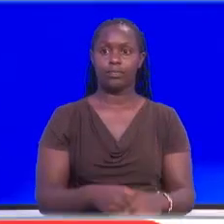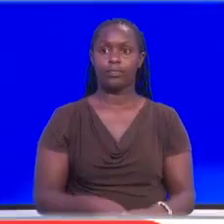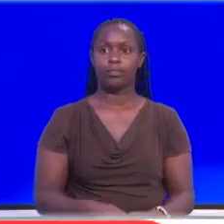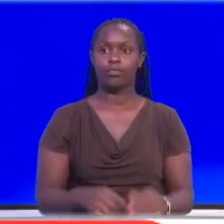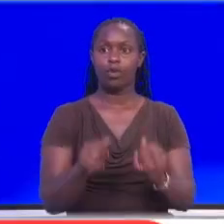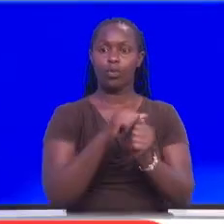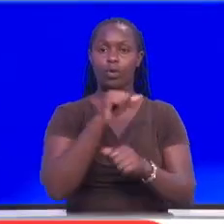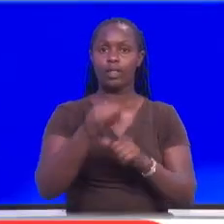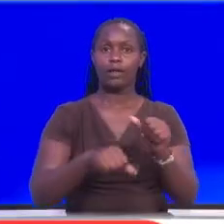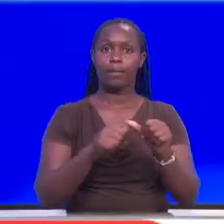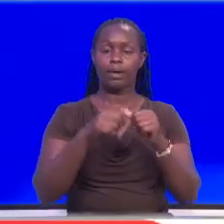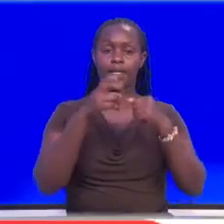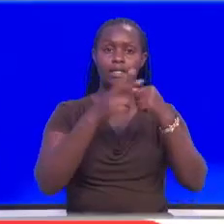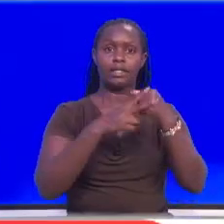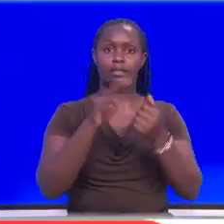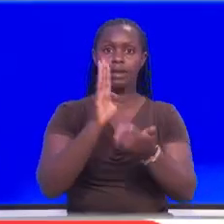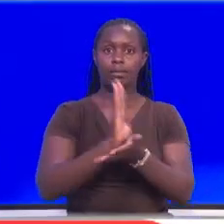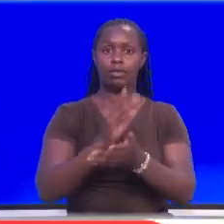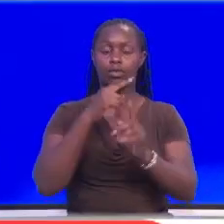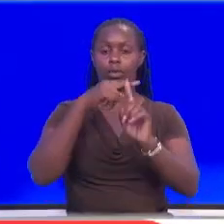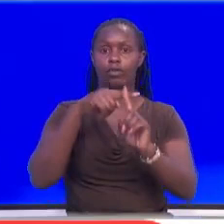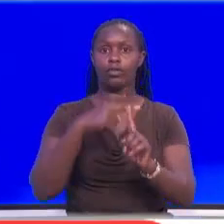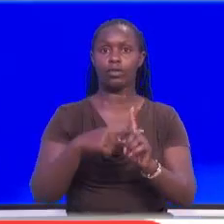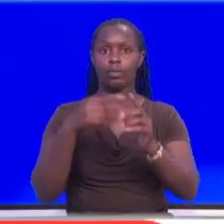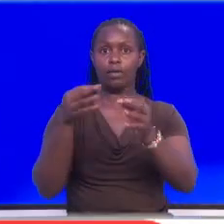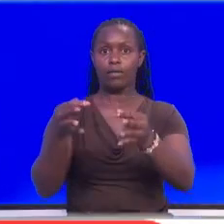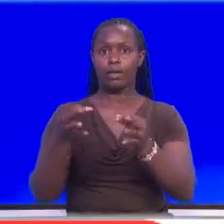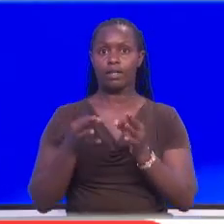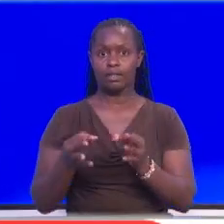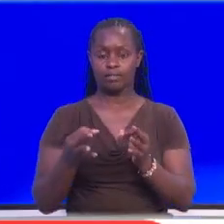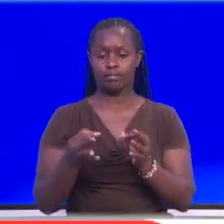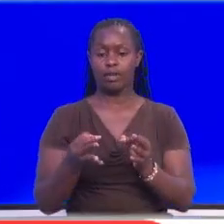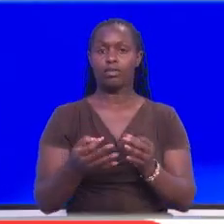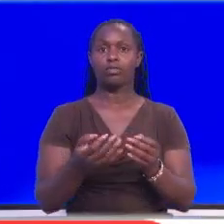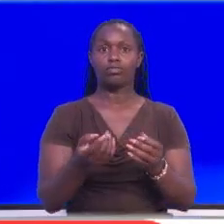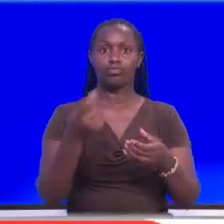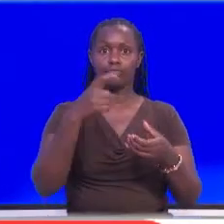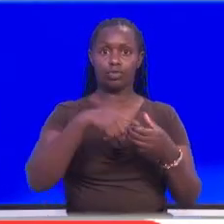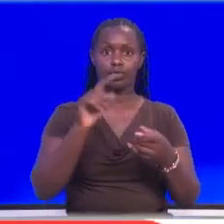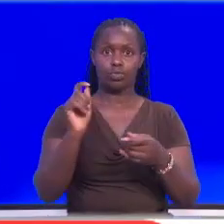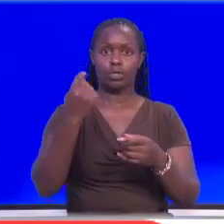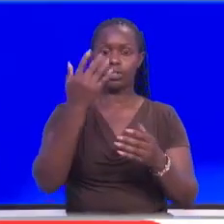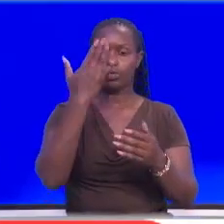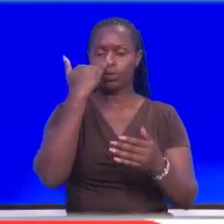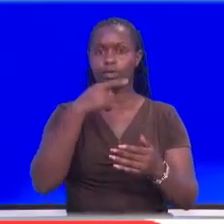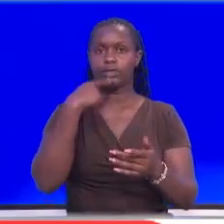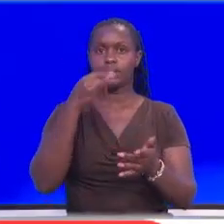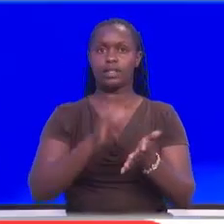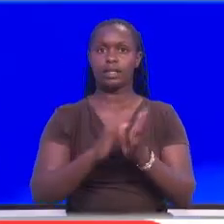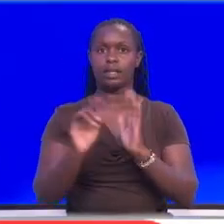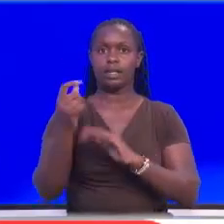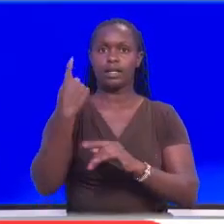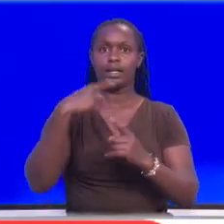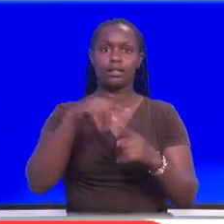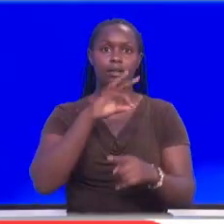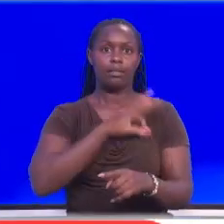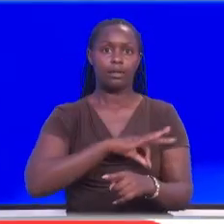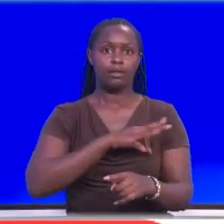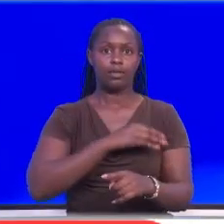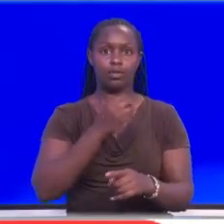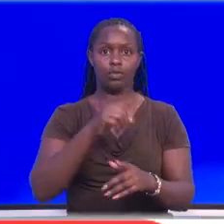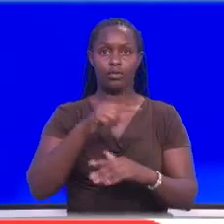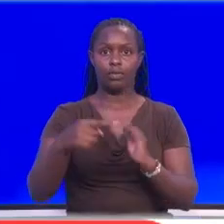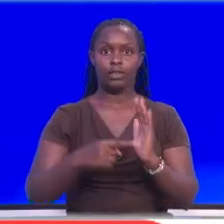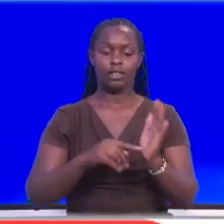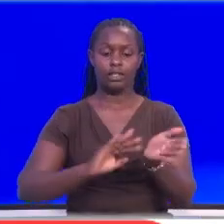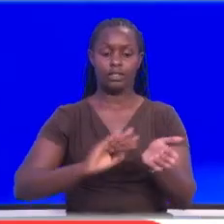With about $7 billion of total green financing coming into Kenya, one would say that Kenya is one of the main beneficiaries of such